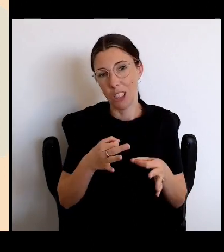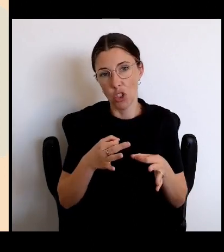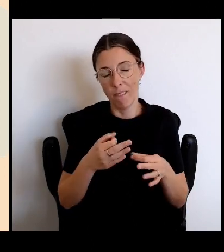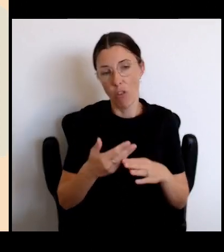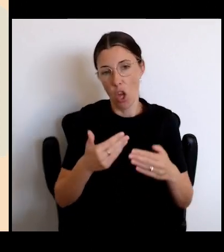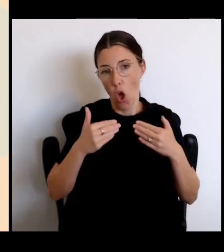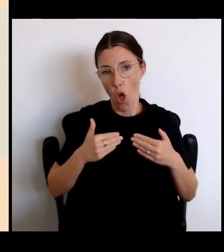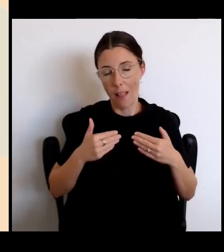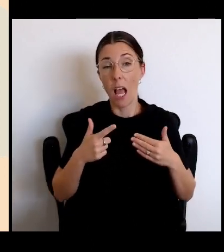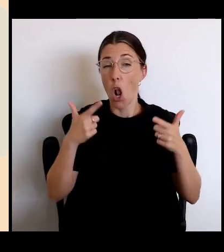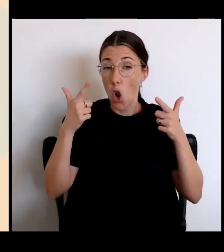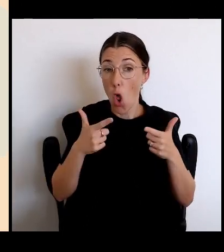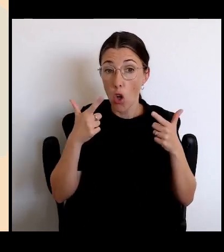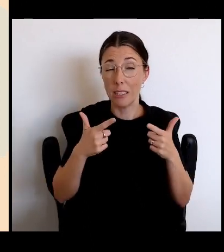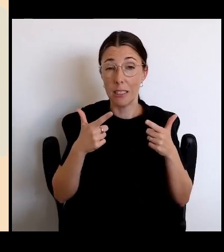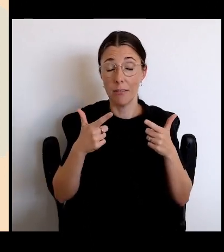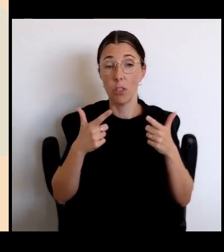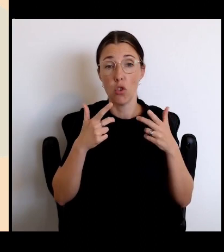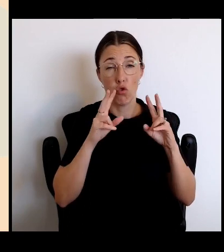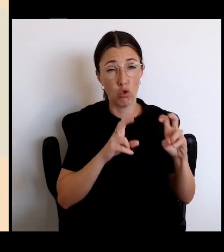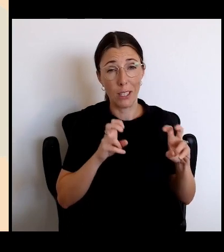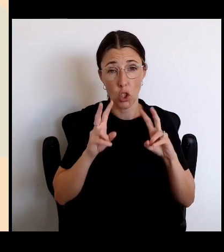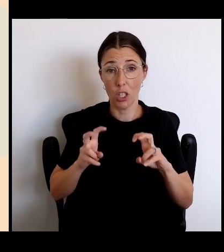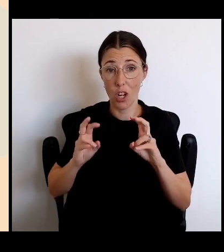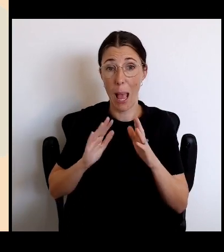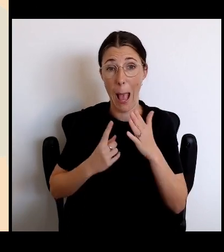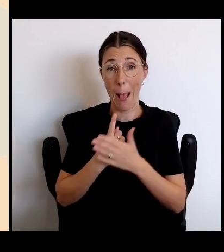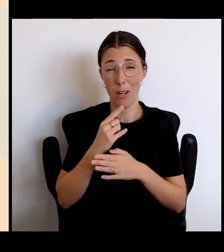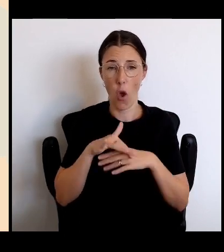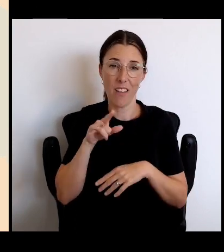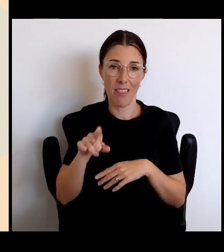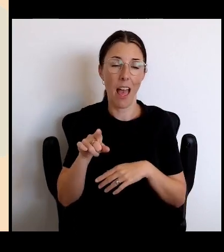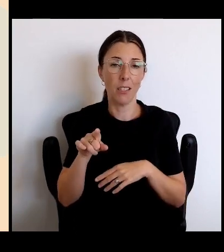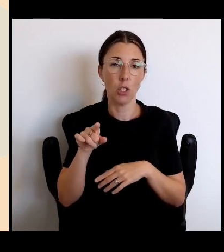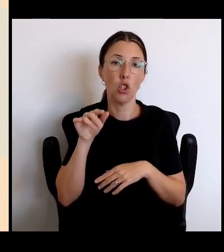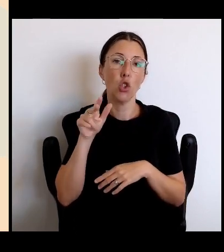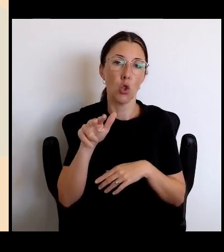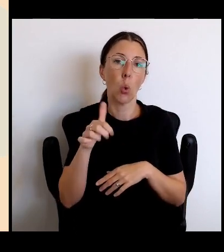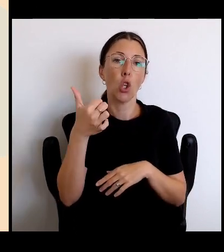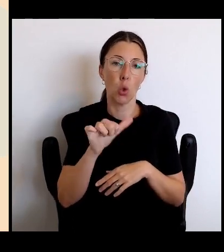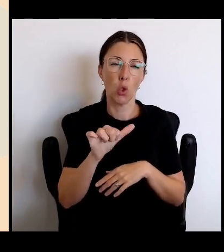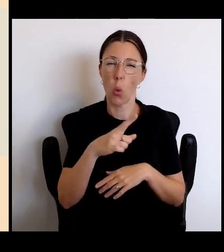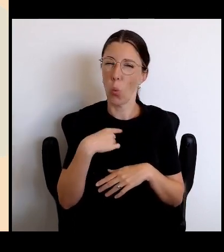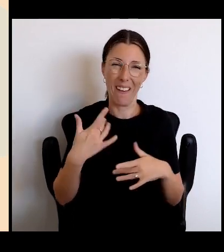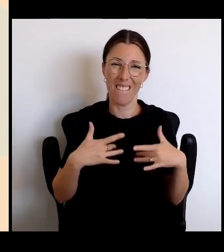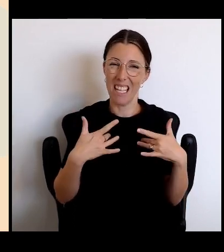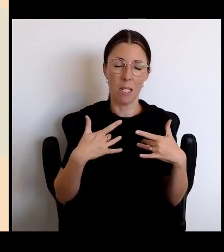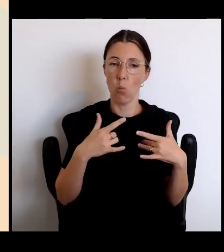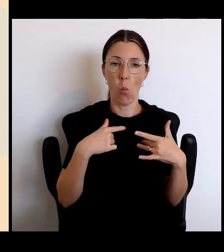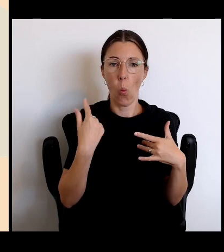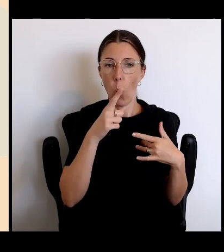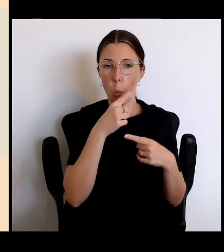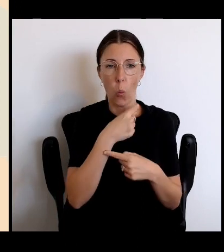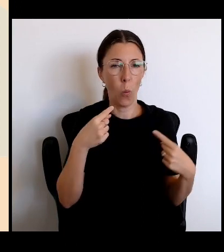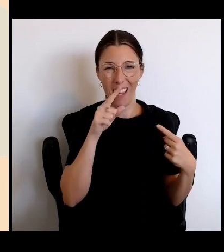research happening around this very topic about dual use. And we didn't feel that that's where the BCC could really add value. And what we did